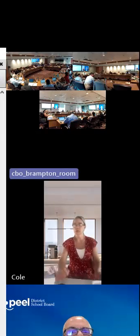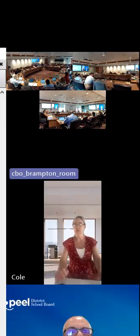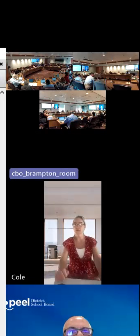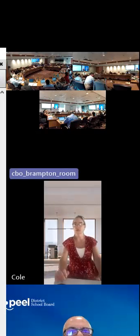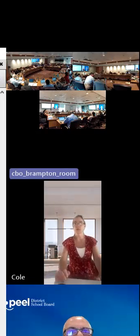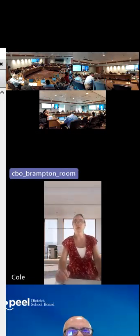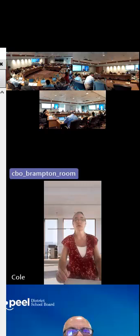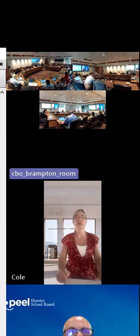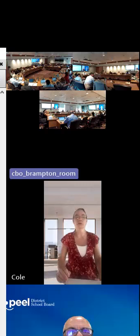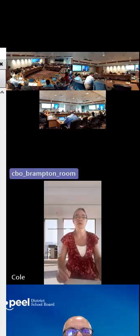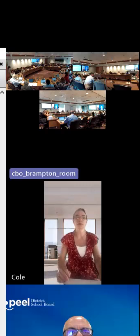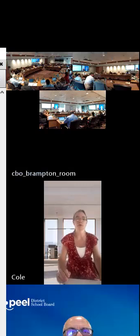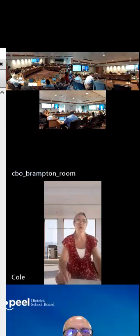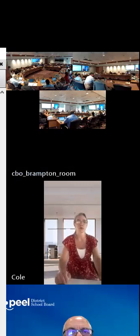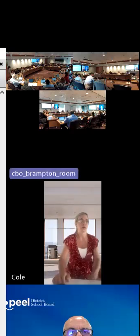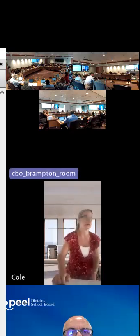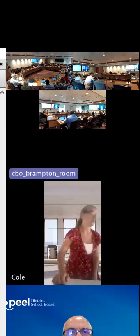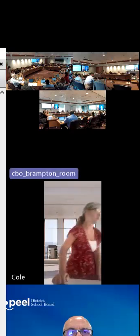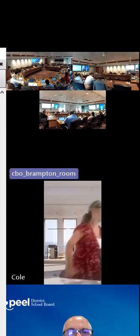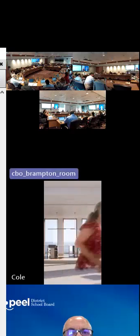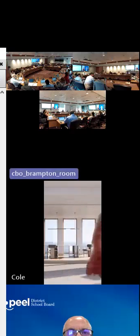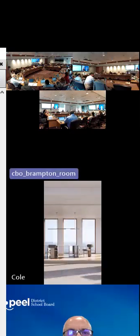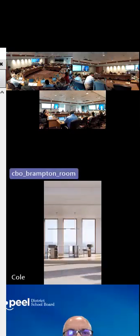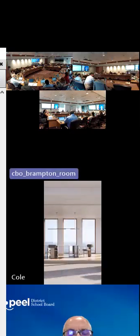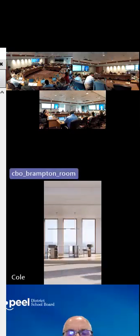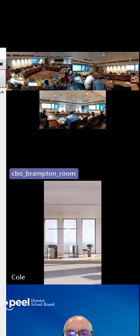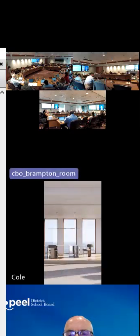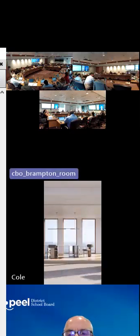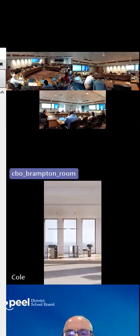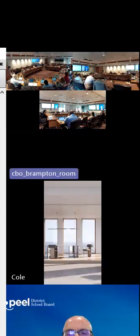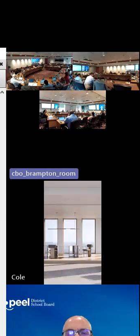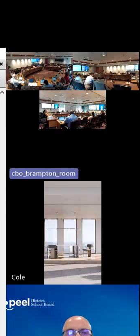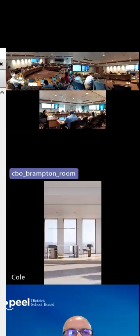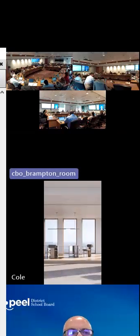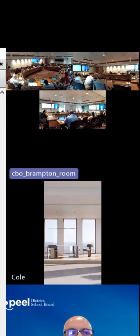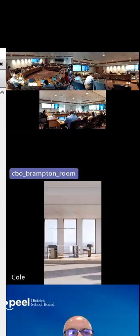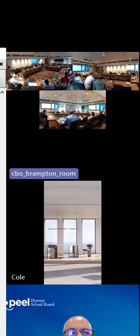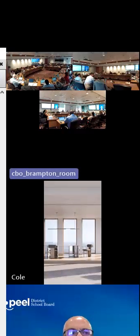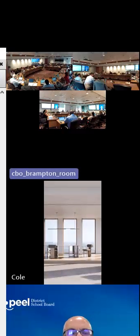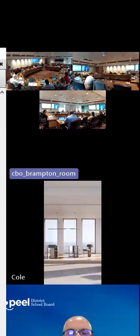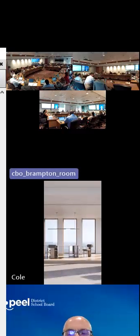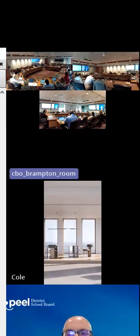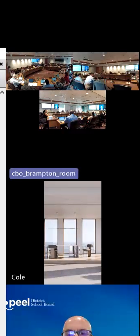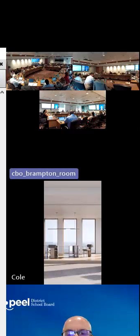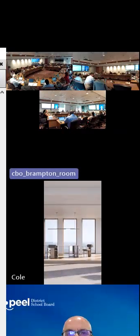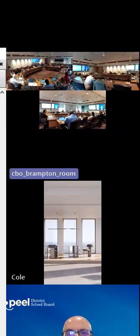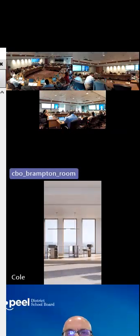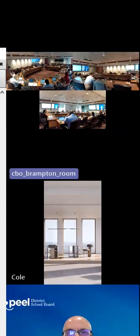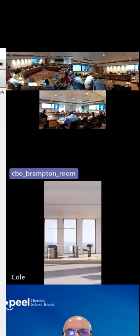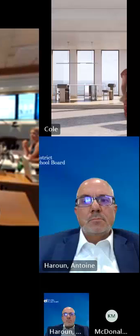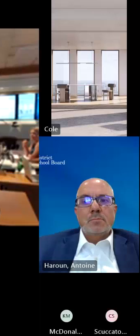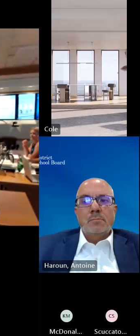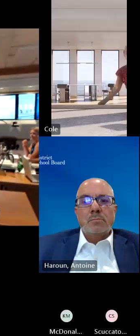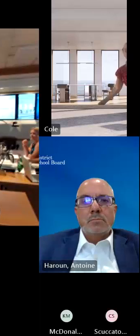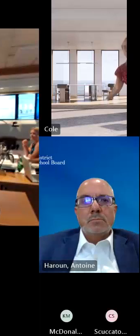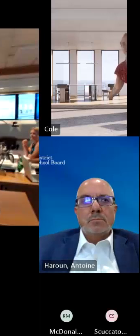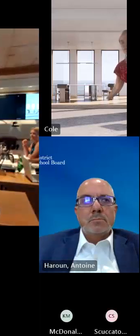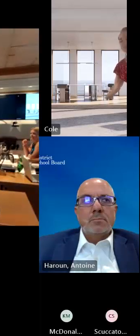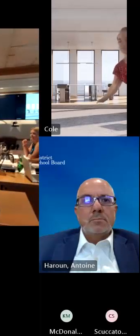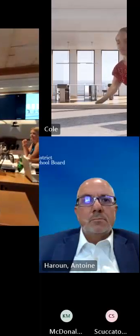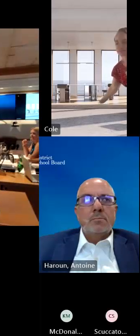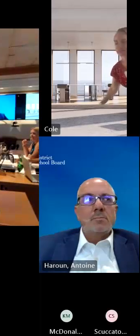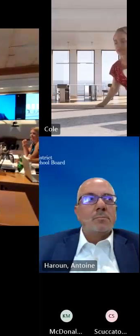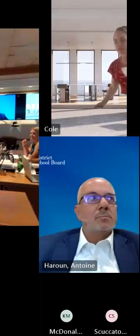of the GPS, from my experience, you may find out some things that you don't want to find out. Are we going to actually